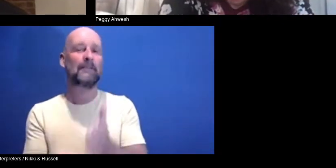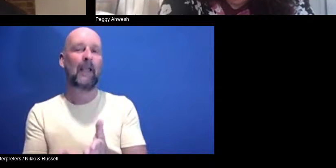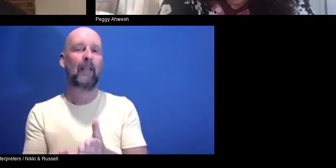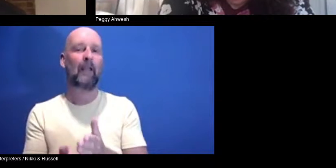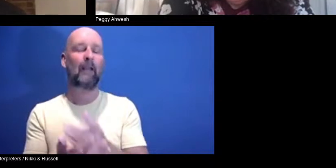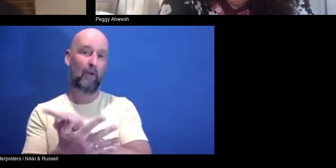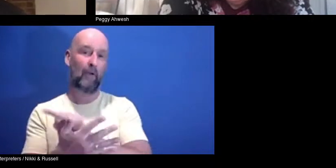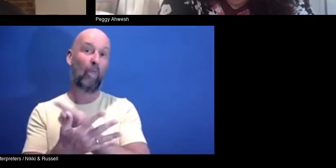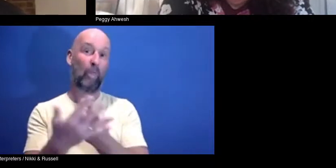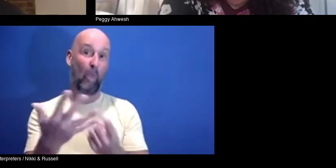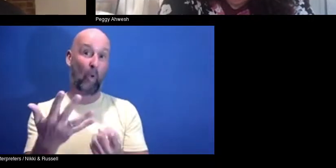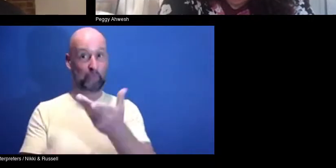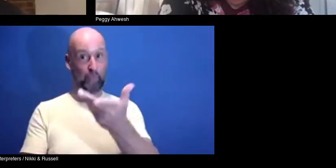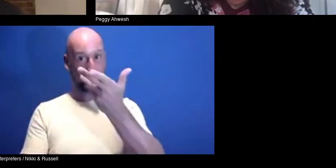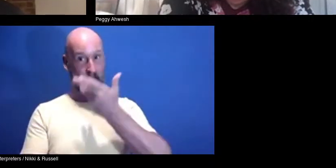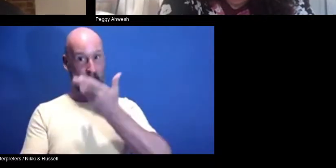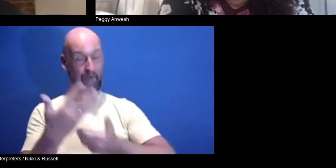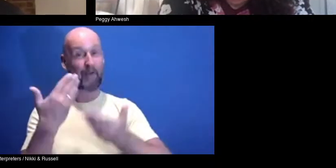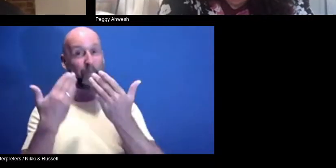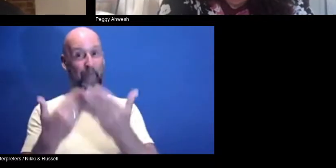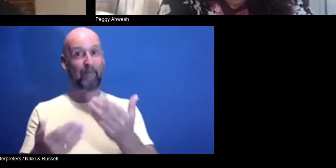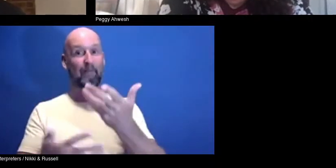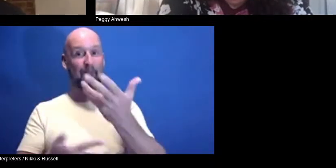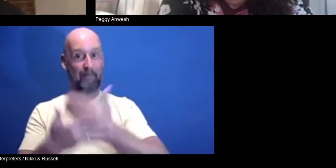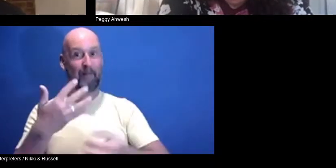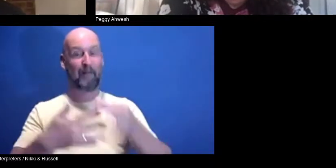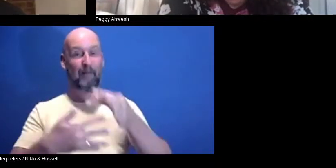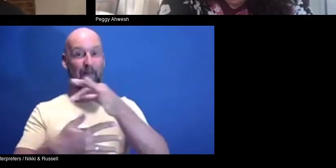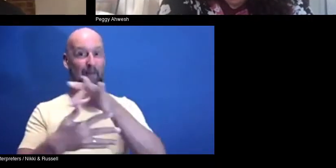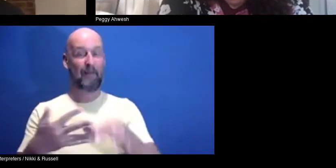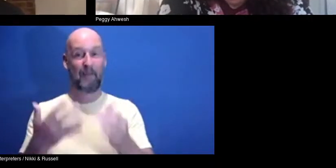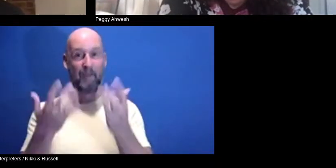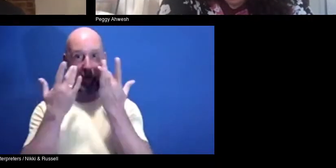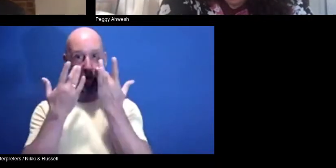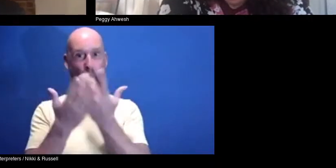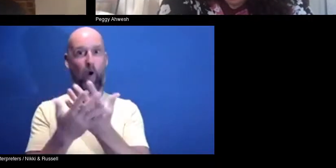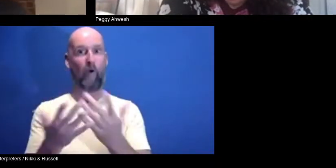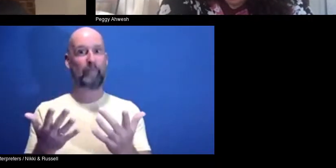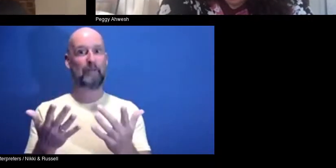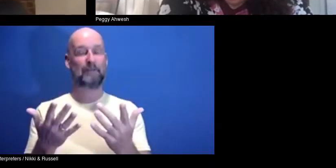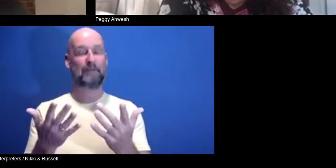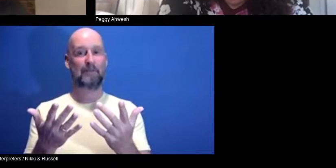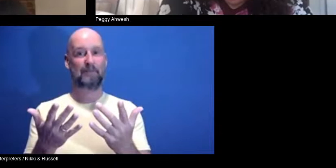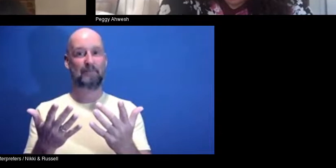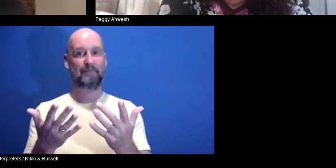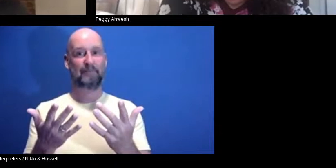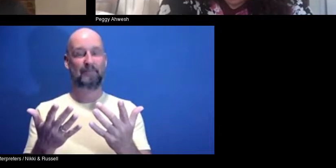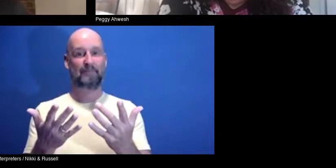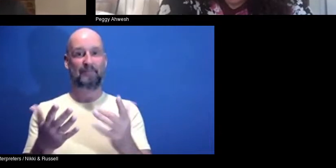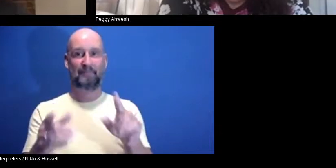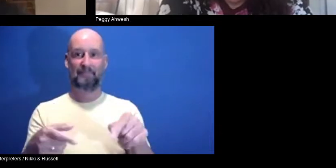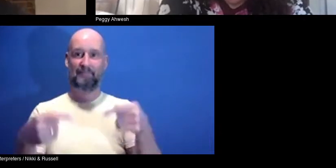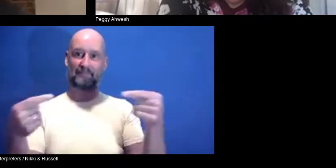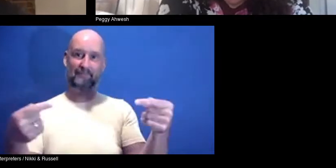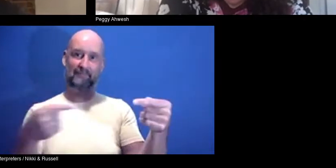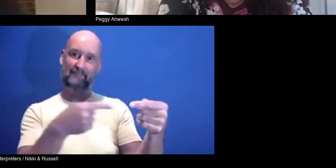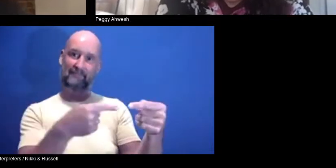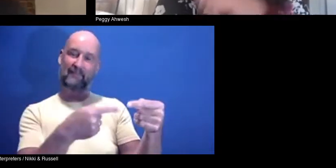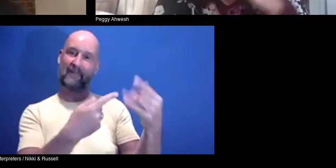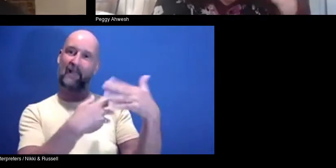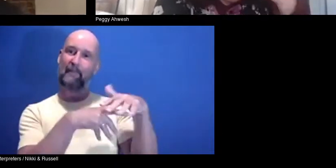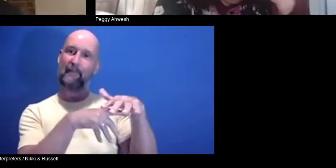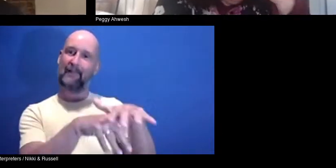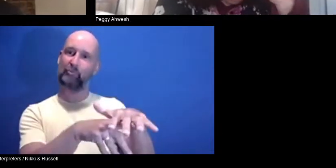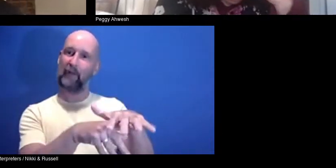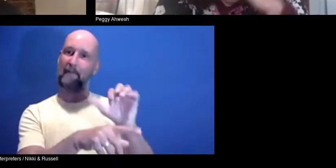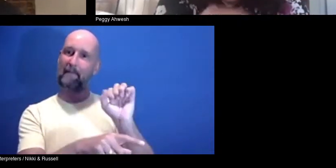things that you're talking about definitely stand very obviously against more mainstream depictions, let's